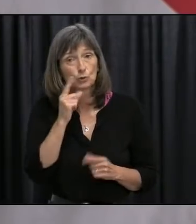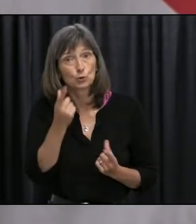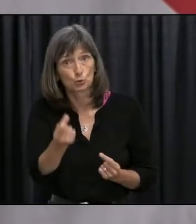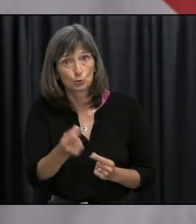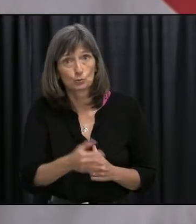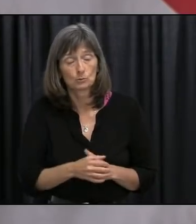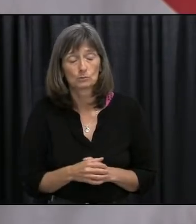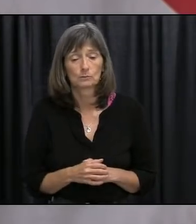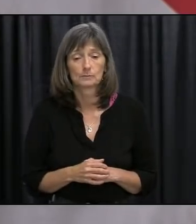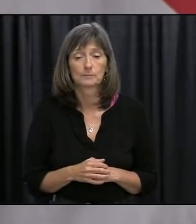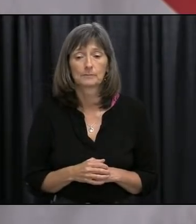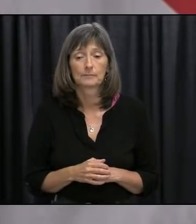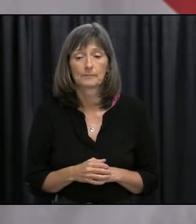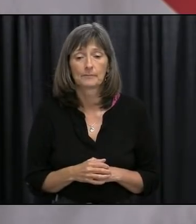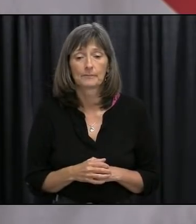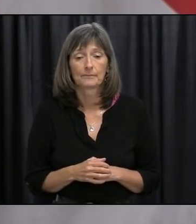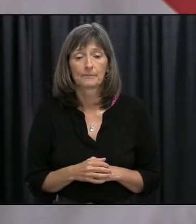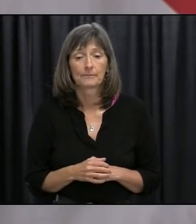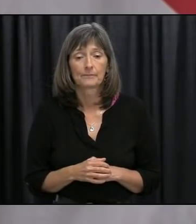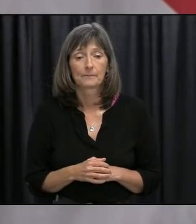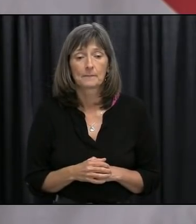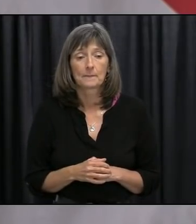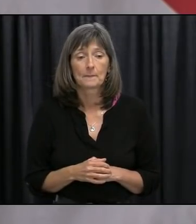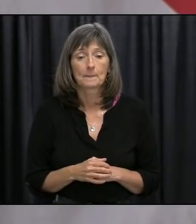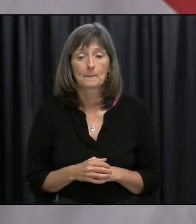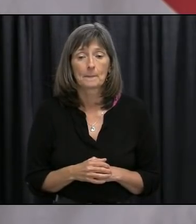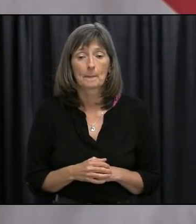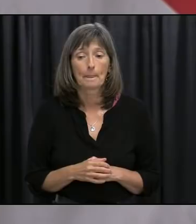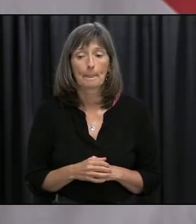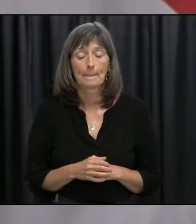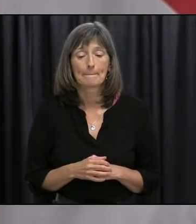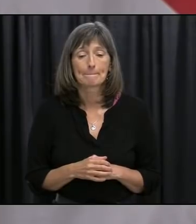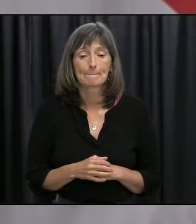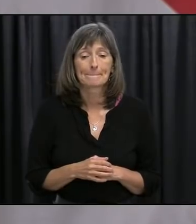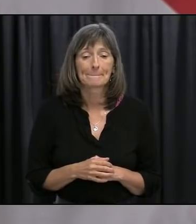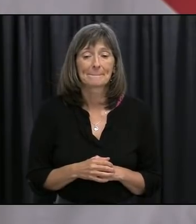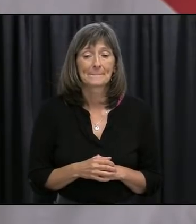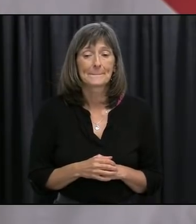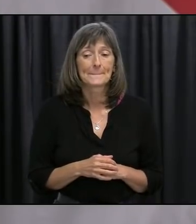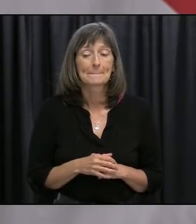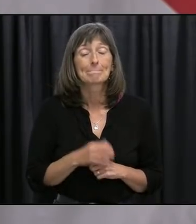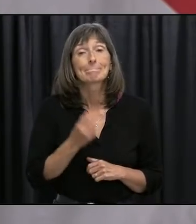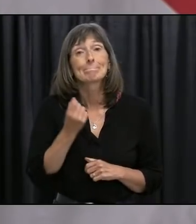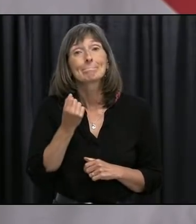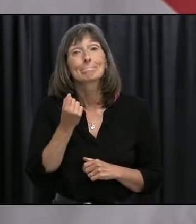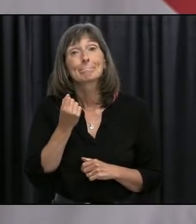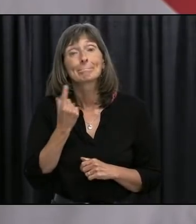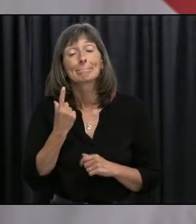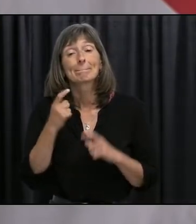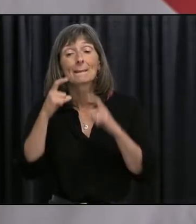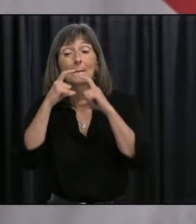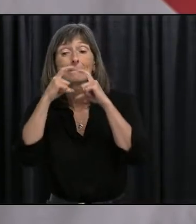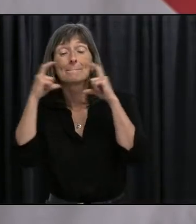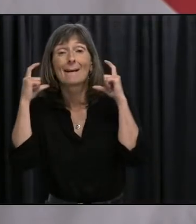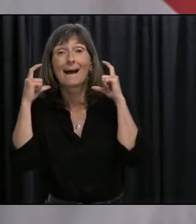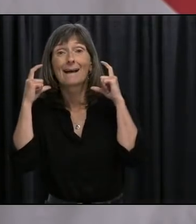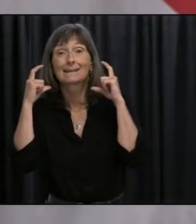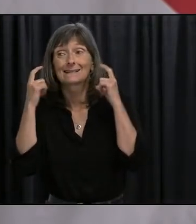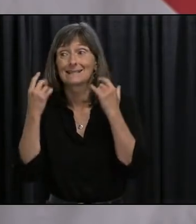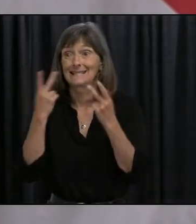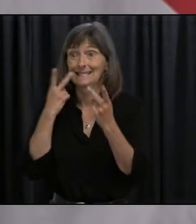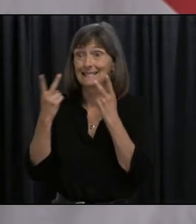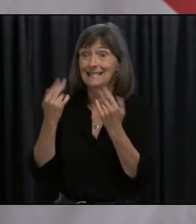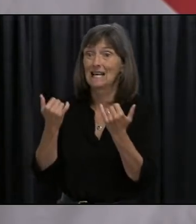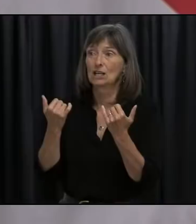that, you know, we do have the compliance with mask wearing is not as high as we'd like to see. I certainly